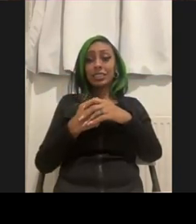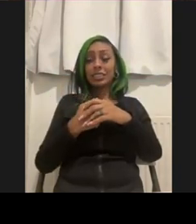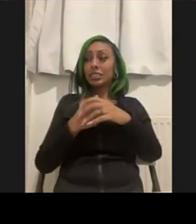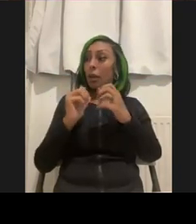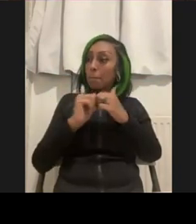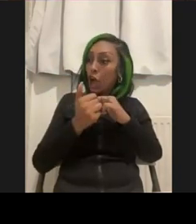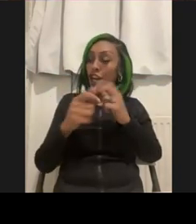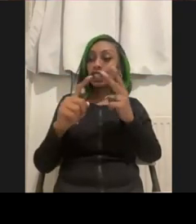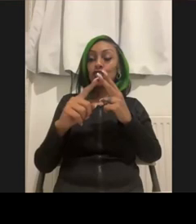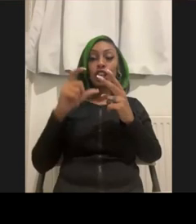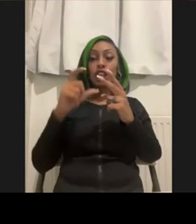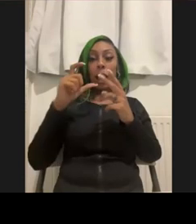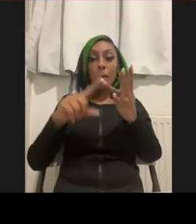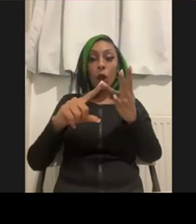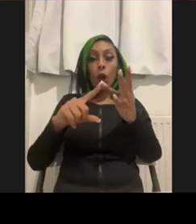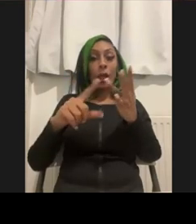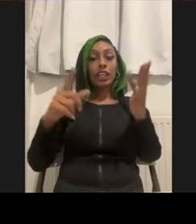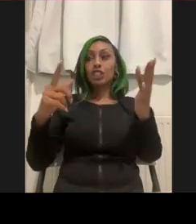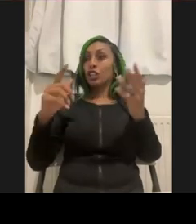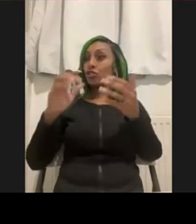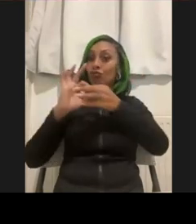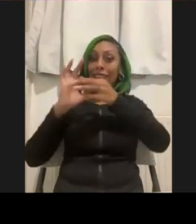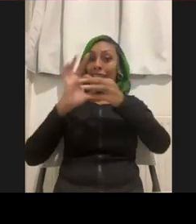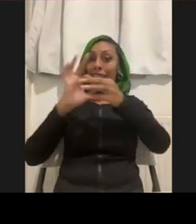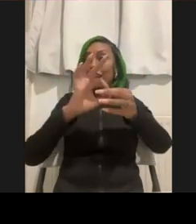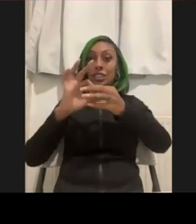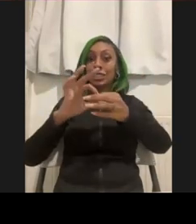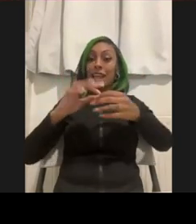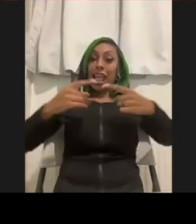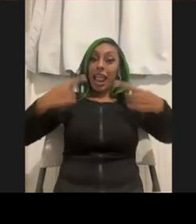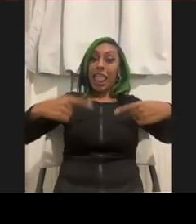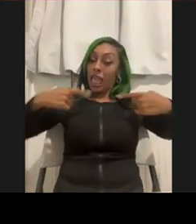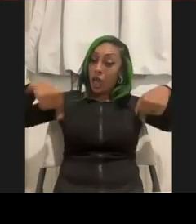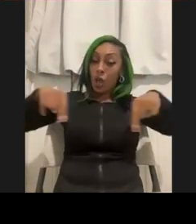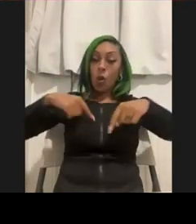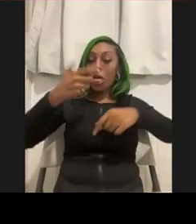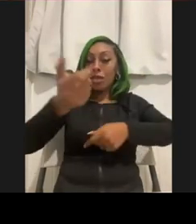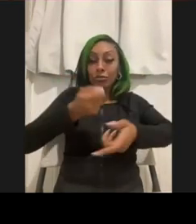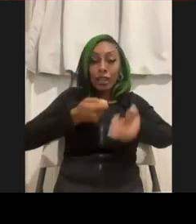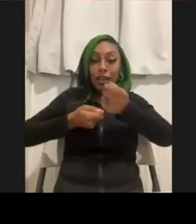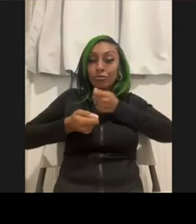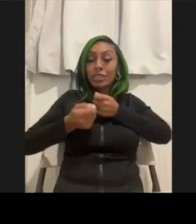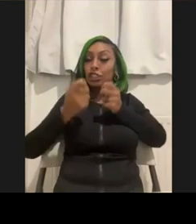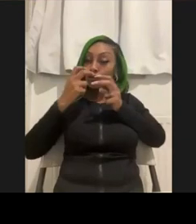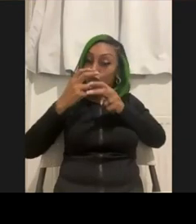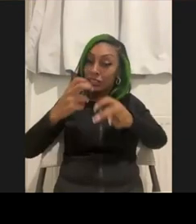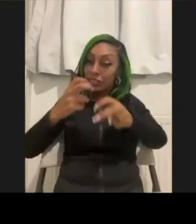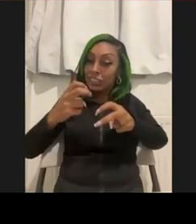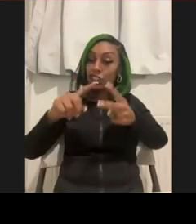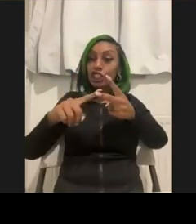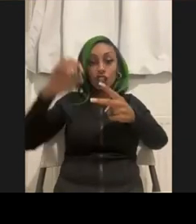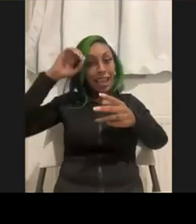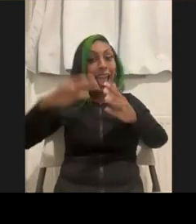partnerships, coalitions, relationships that allow us to kind of bring together researchers, research